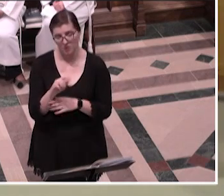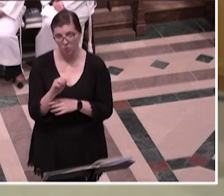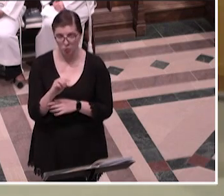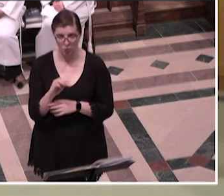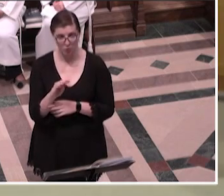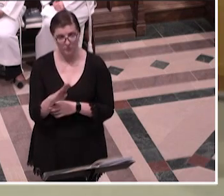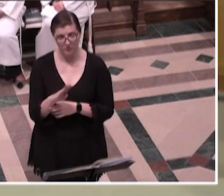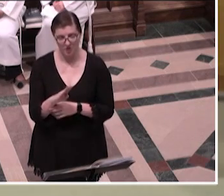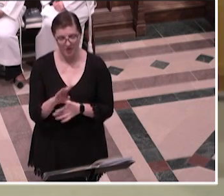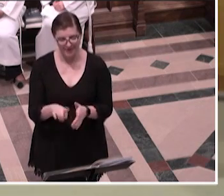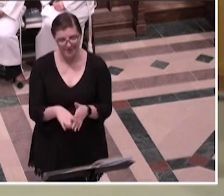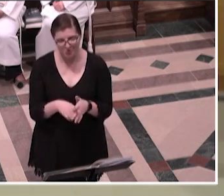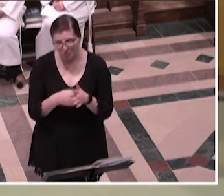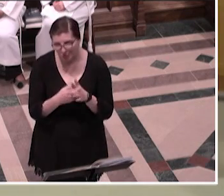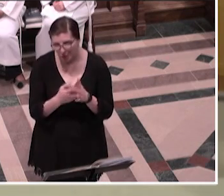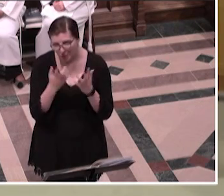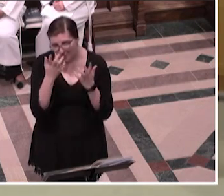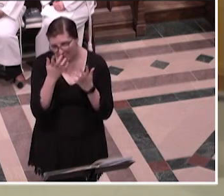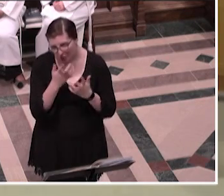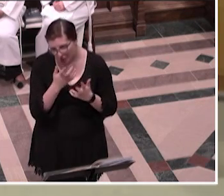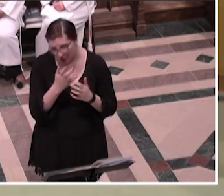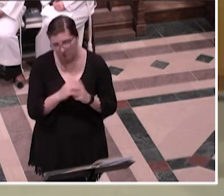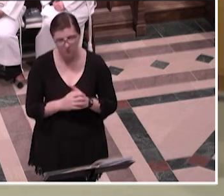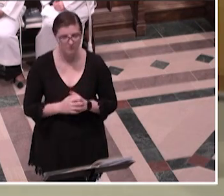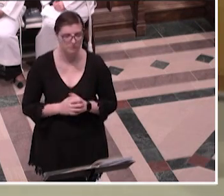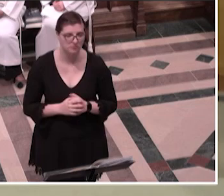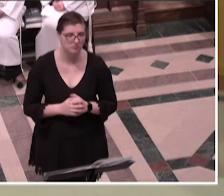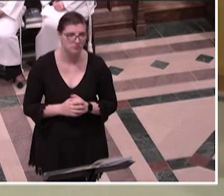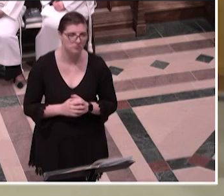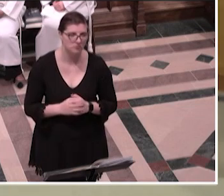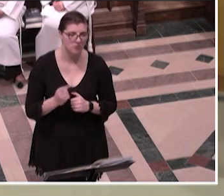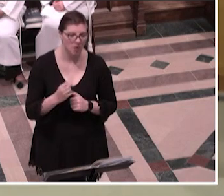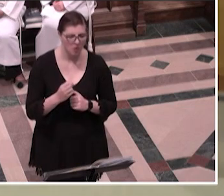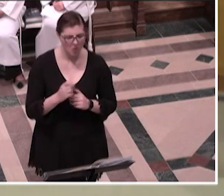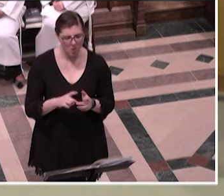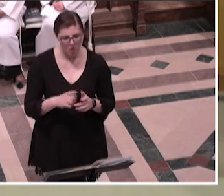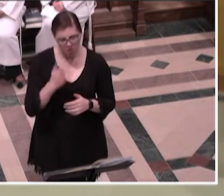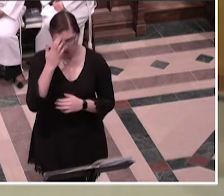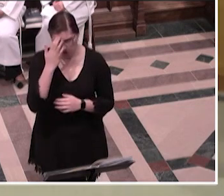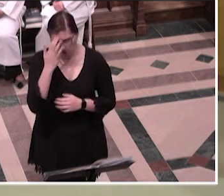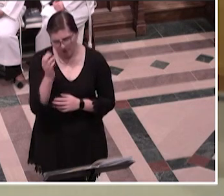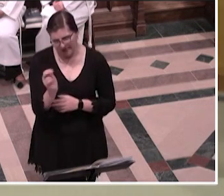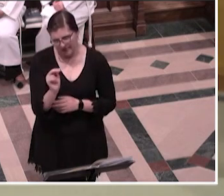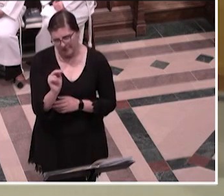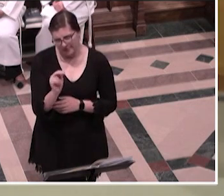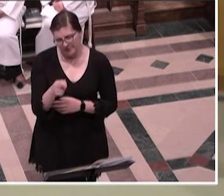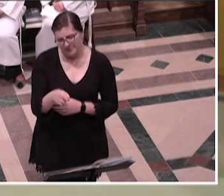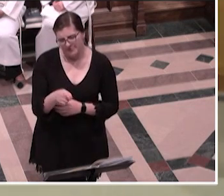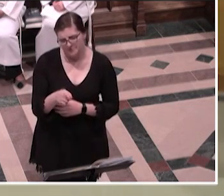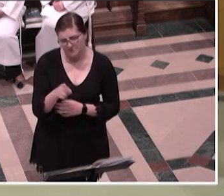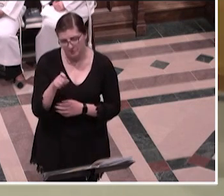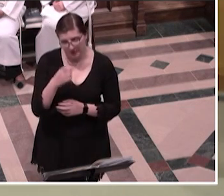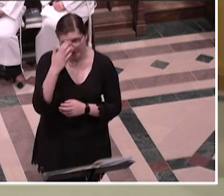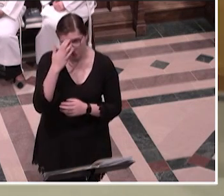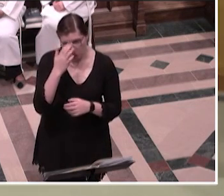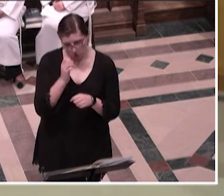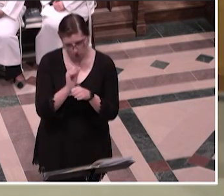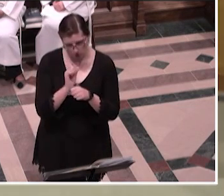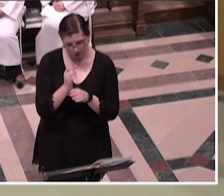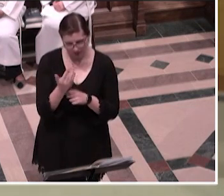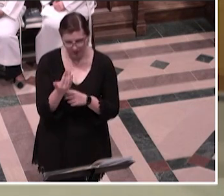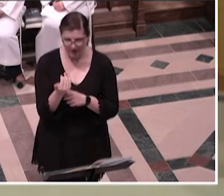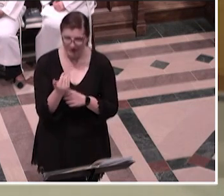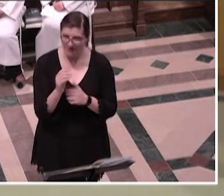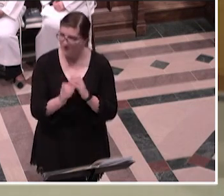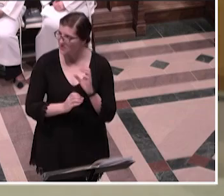To understand Nicodemus, she posits, we have to know the work of the 15th century polymath,